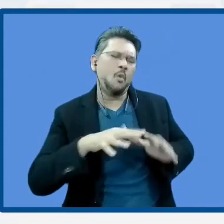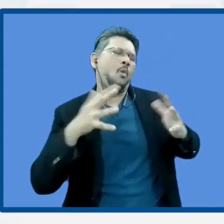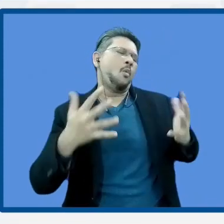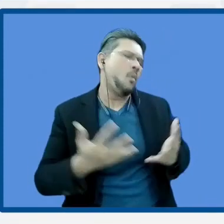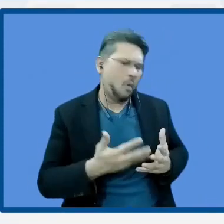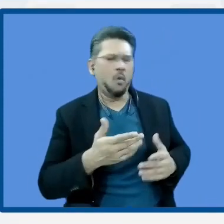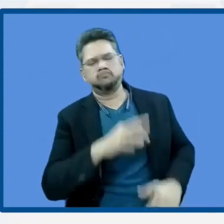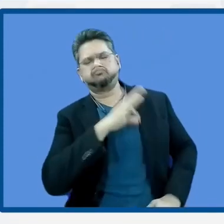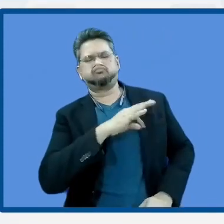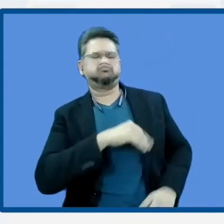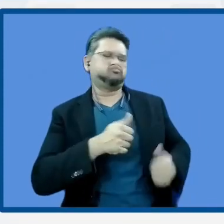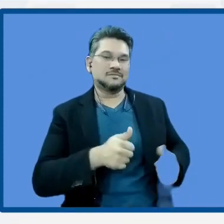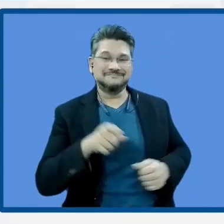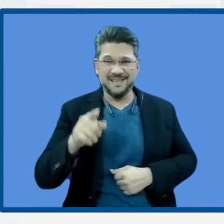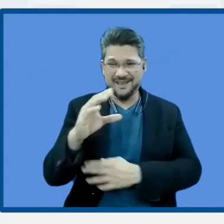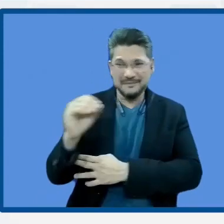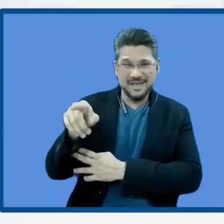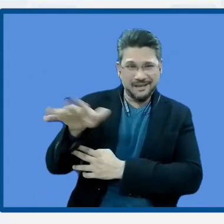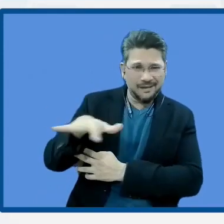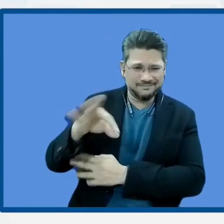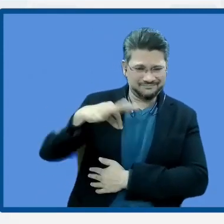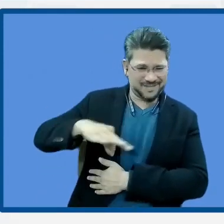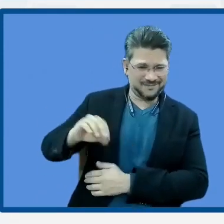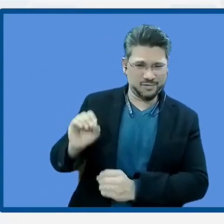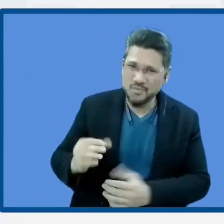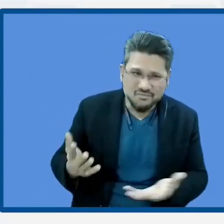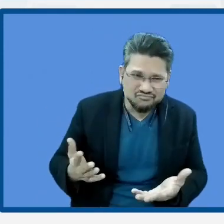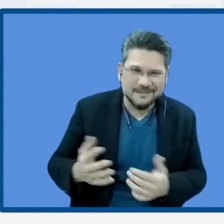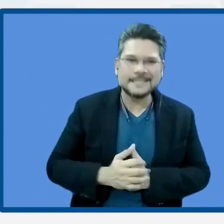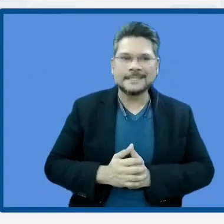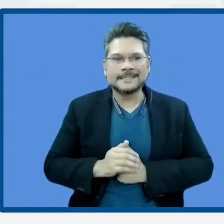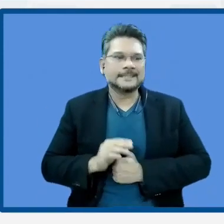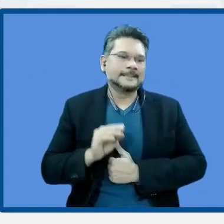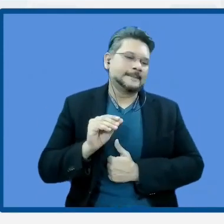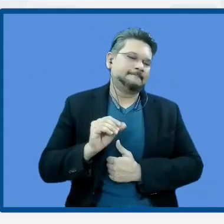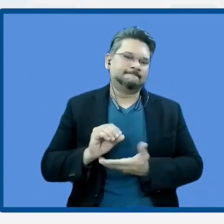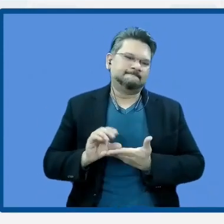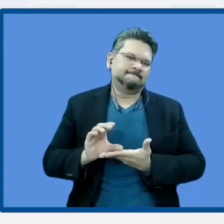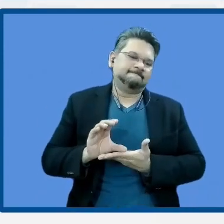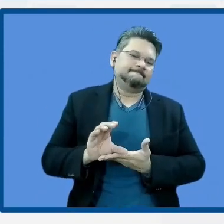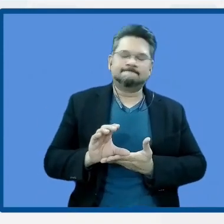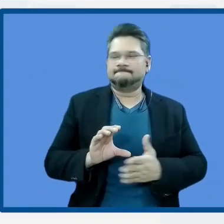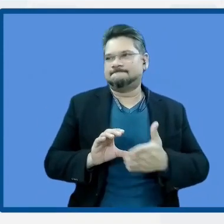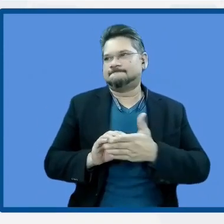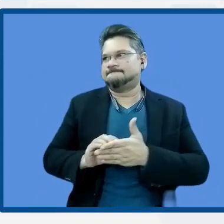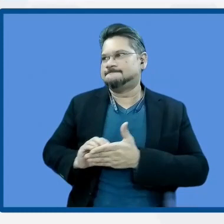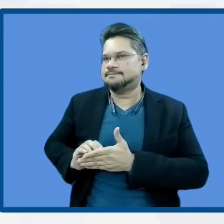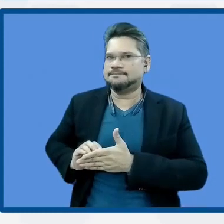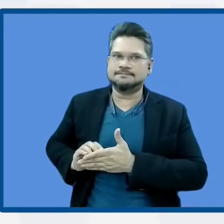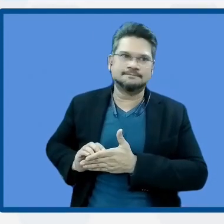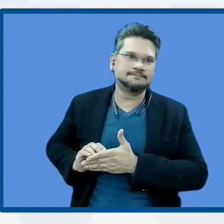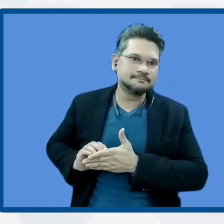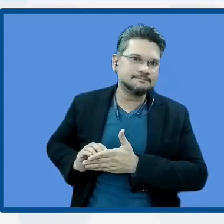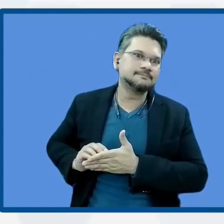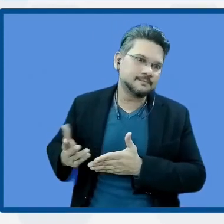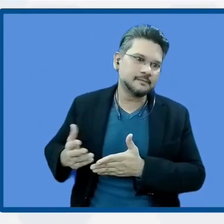fact. And also a fact is that nobody wants to invest without private return, so